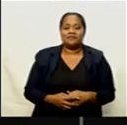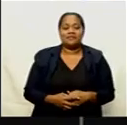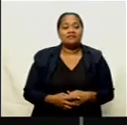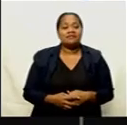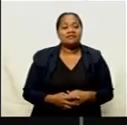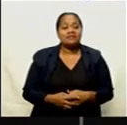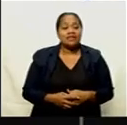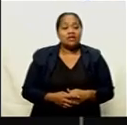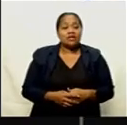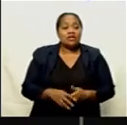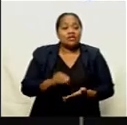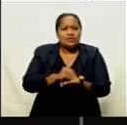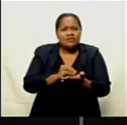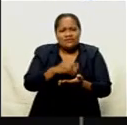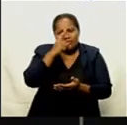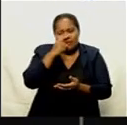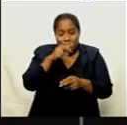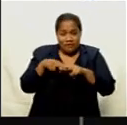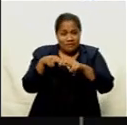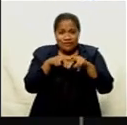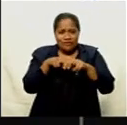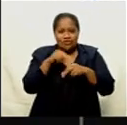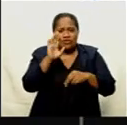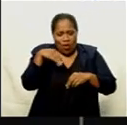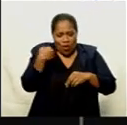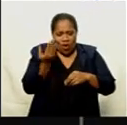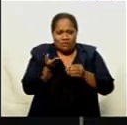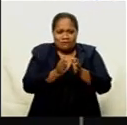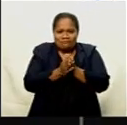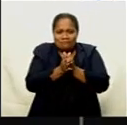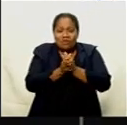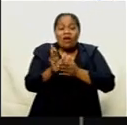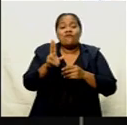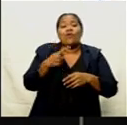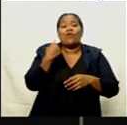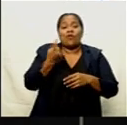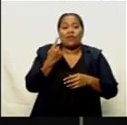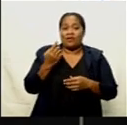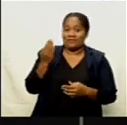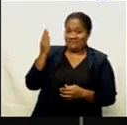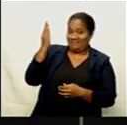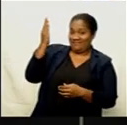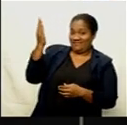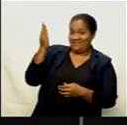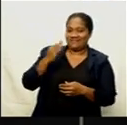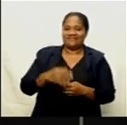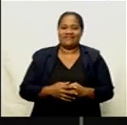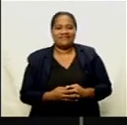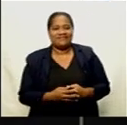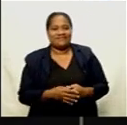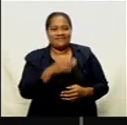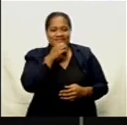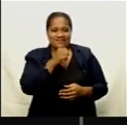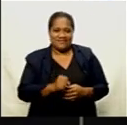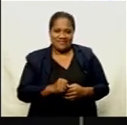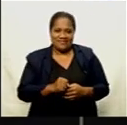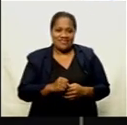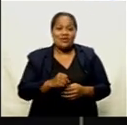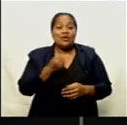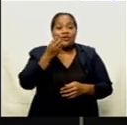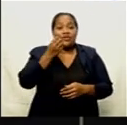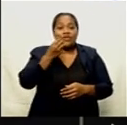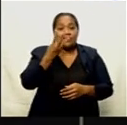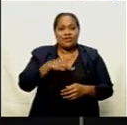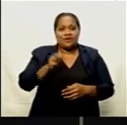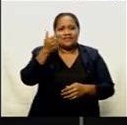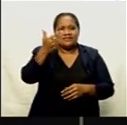To serve the people of Fiji has always been the motivation for former Acting Police Commissioner Ravi Narayan during his 37 years